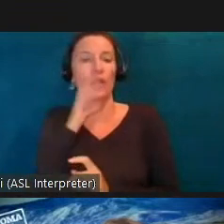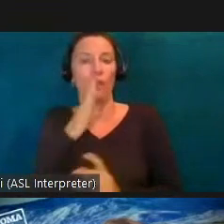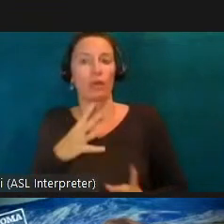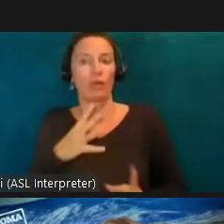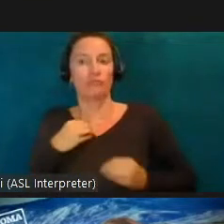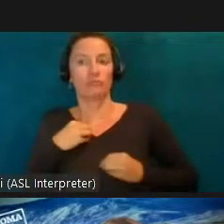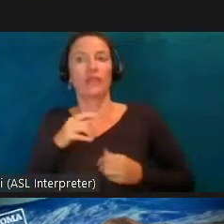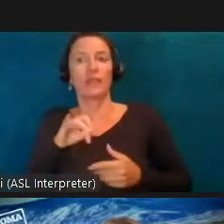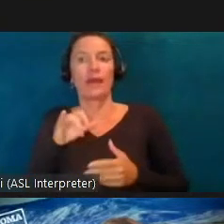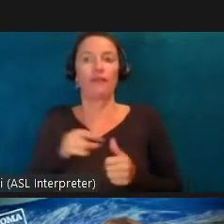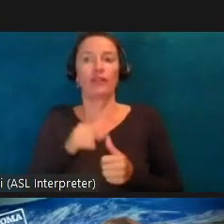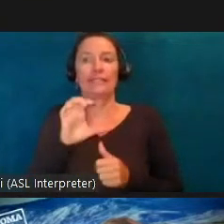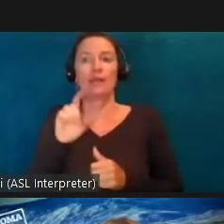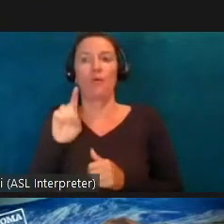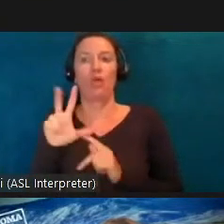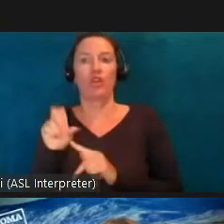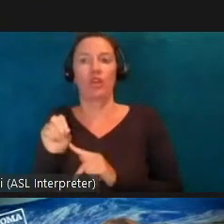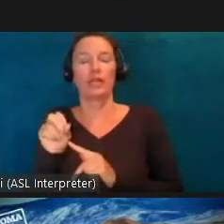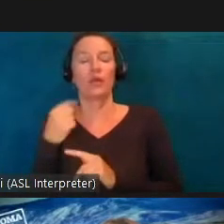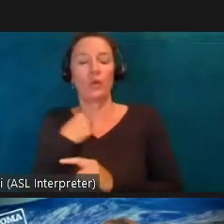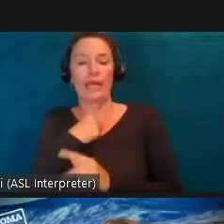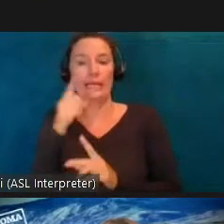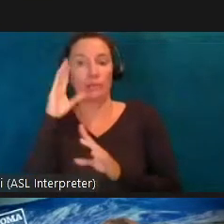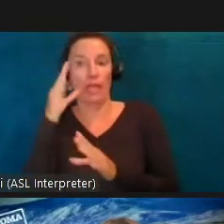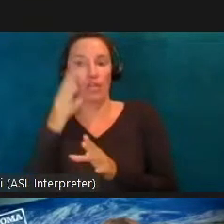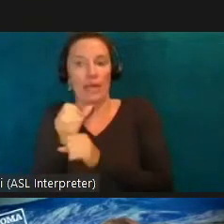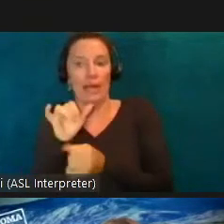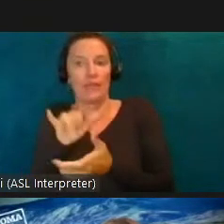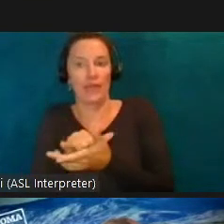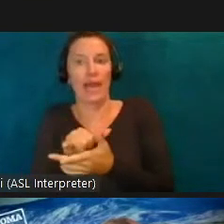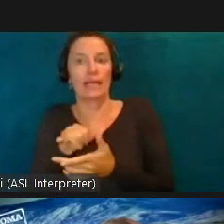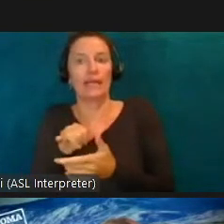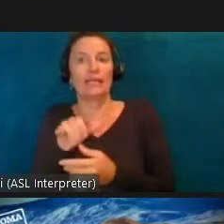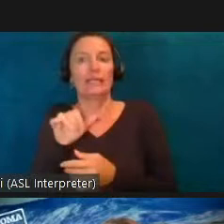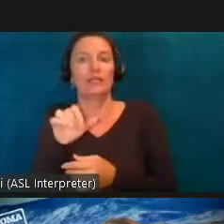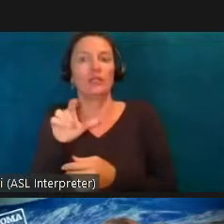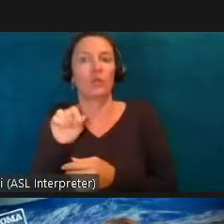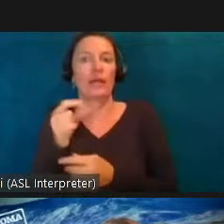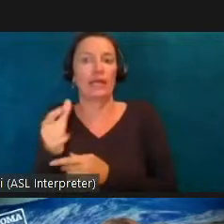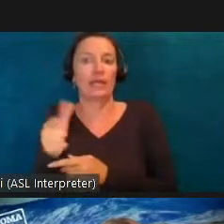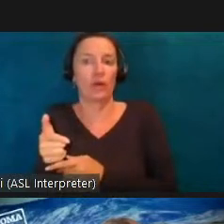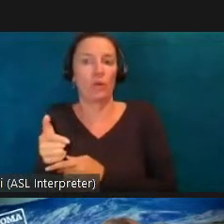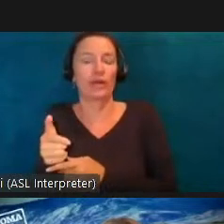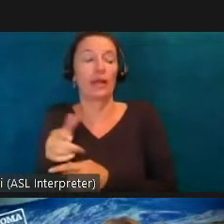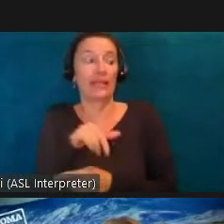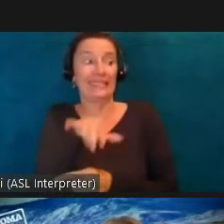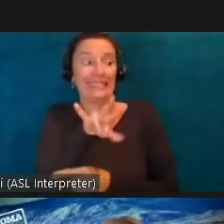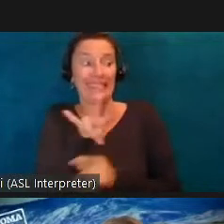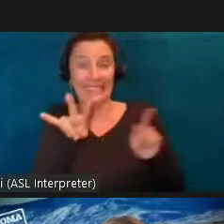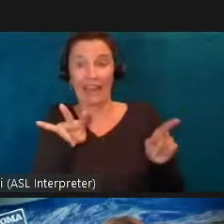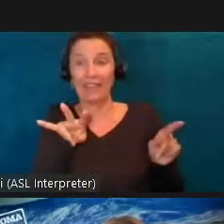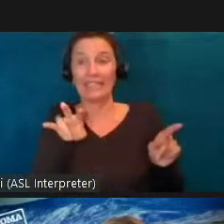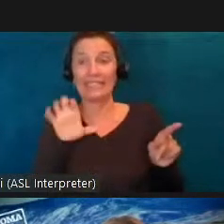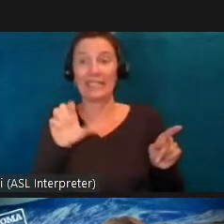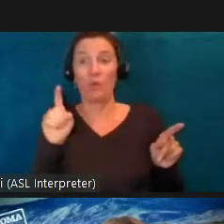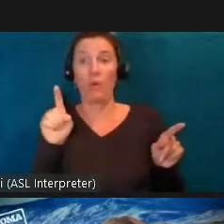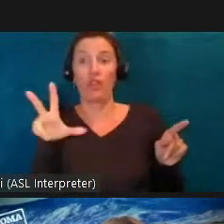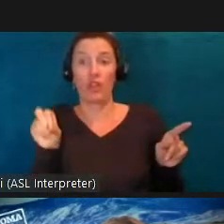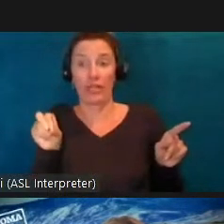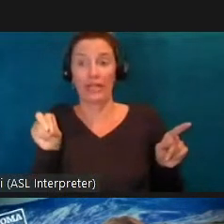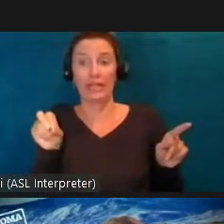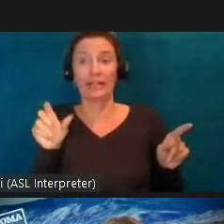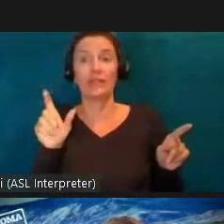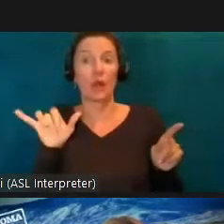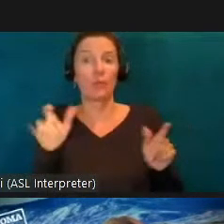first C-130. It's anticipated in 2021. And those 7 C-130s, which will now be the largest within the CAL